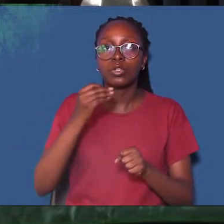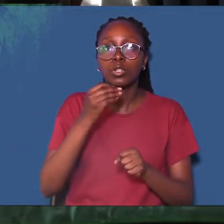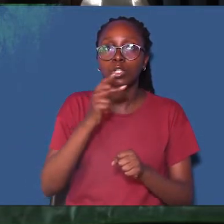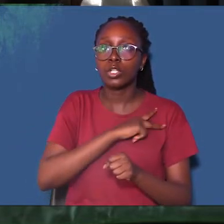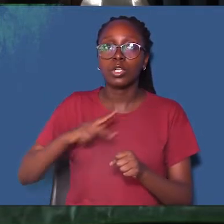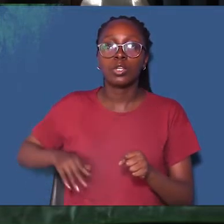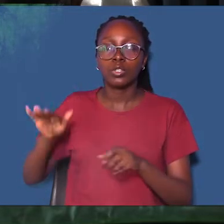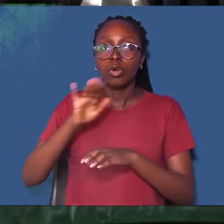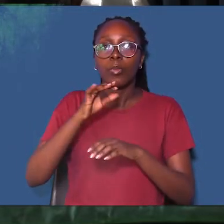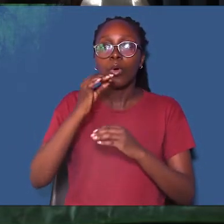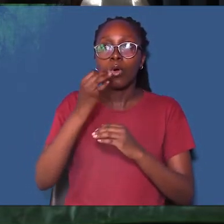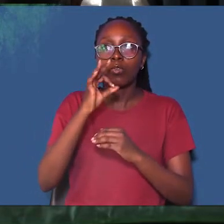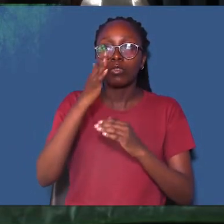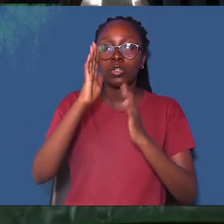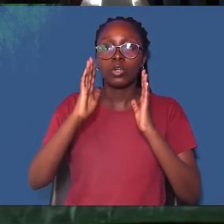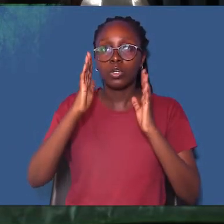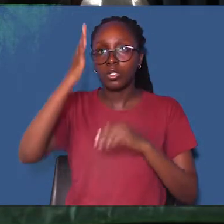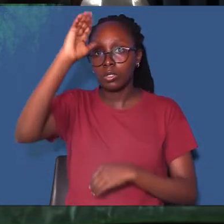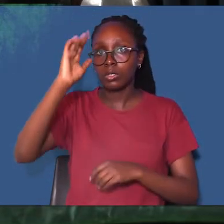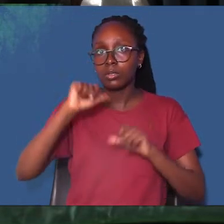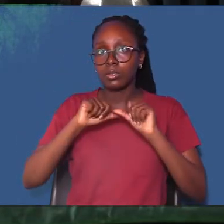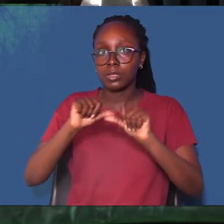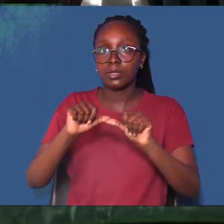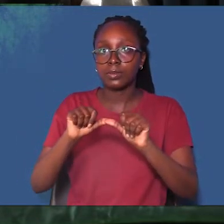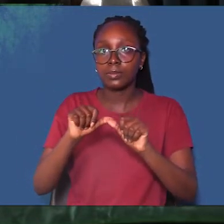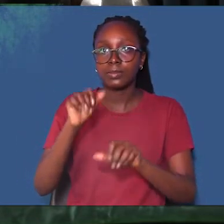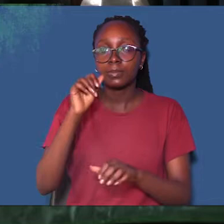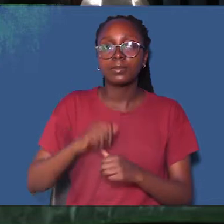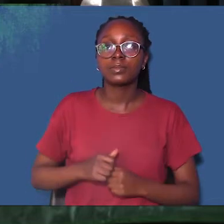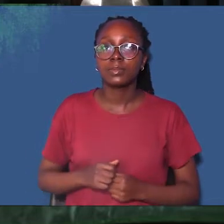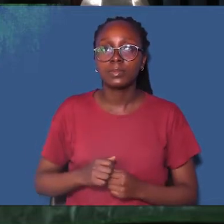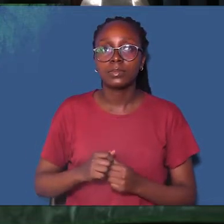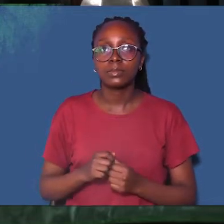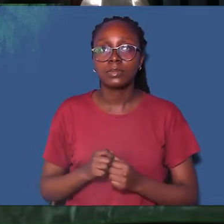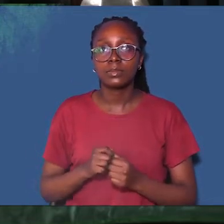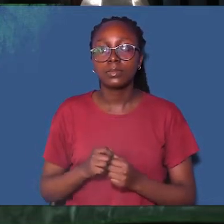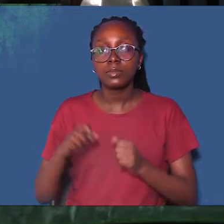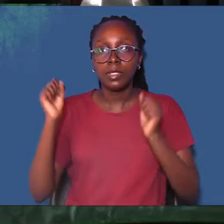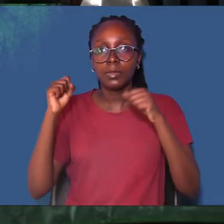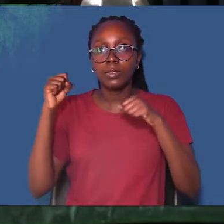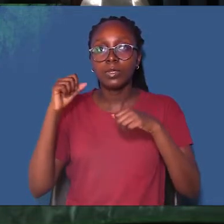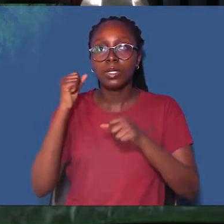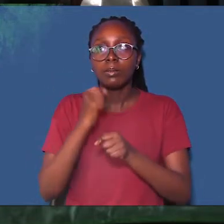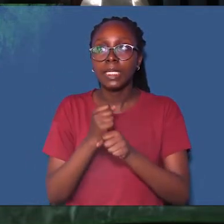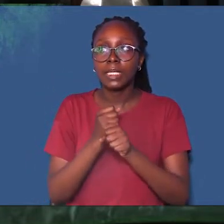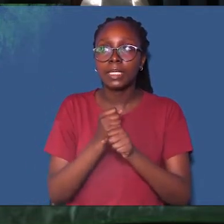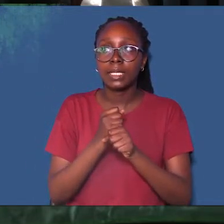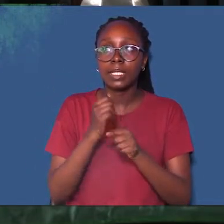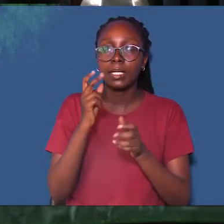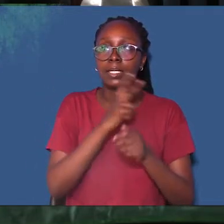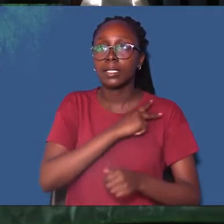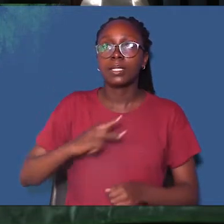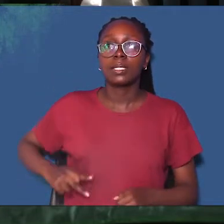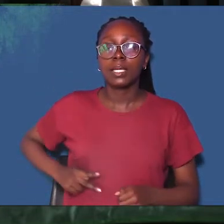drew his strength from God in prayer to be able to achieve this. So remember that whatever it is